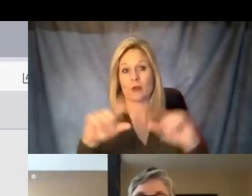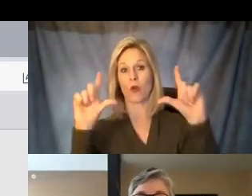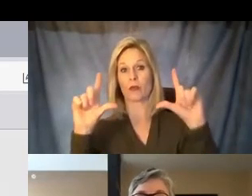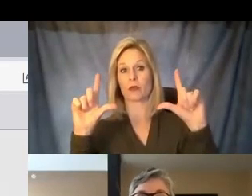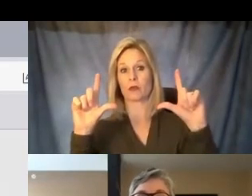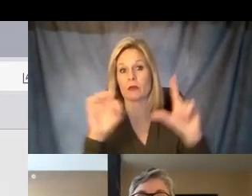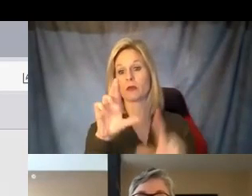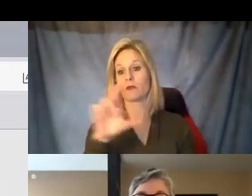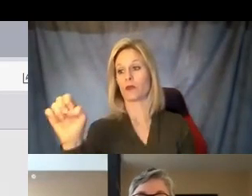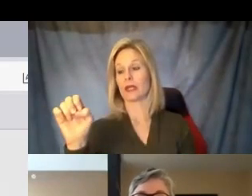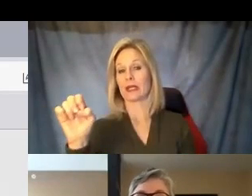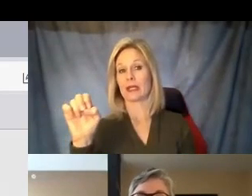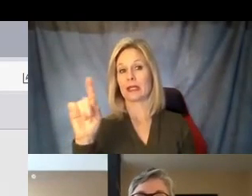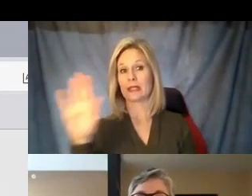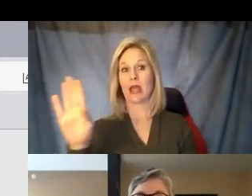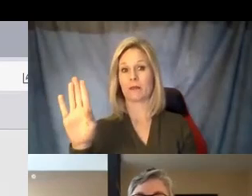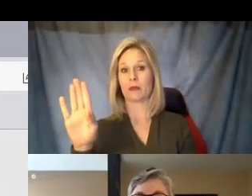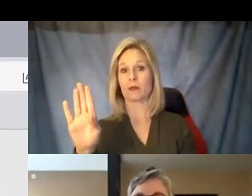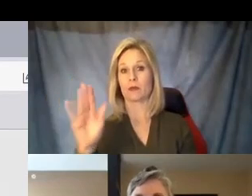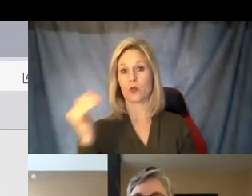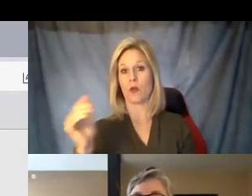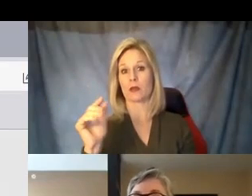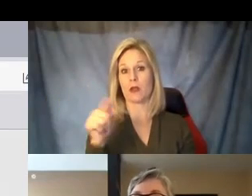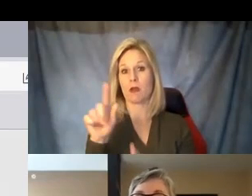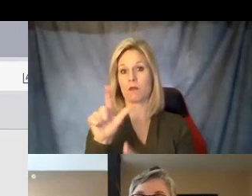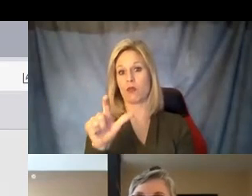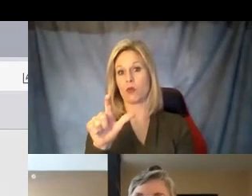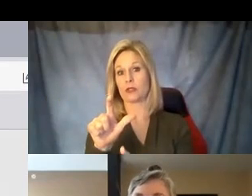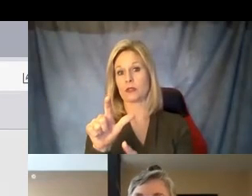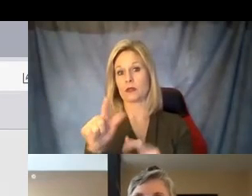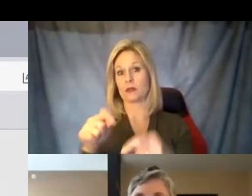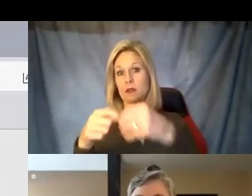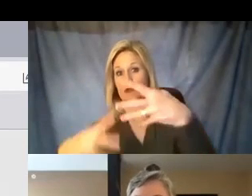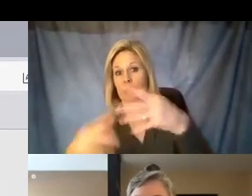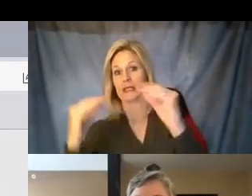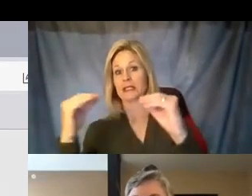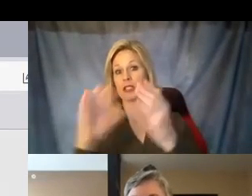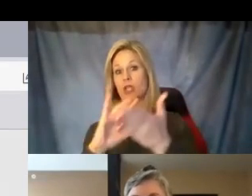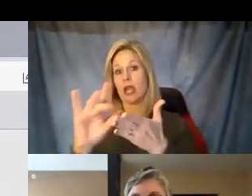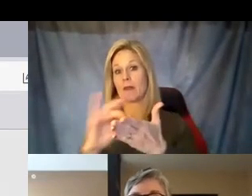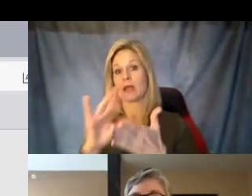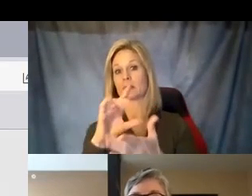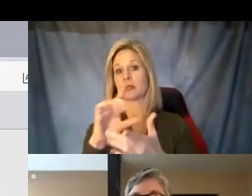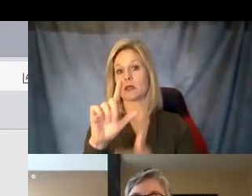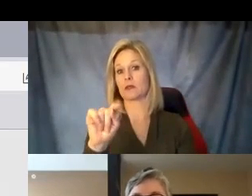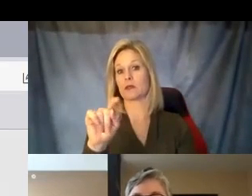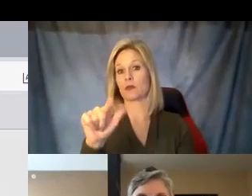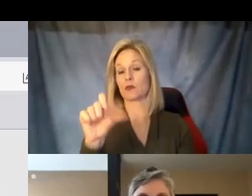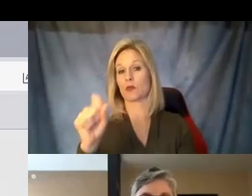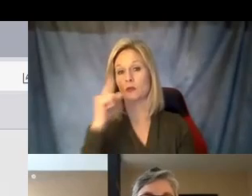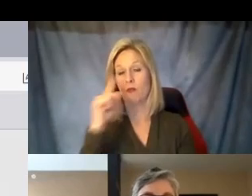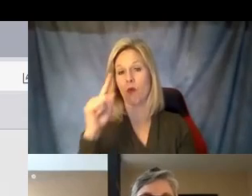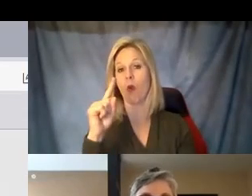tab on the right-hand side, and I'm just going to ask you to go ahead and point to it, right? And there's teaching iPads, and then there's tool for